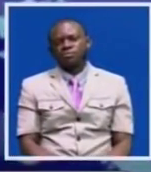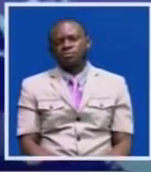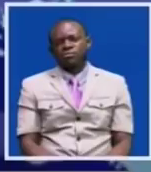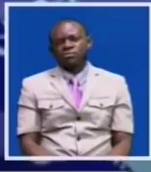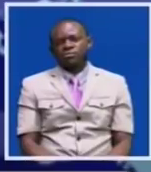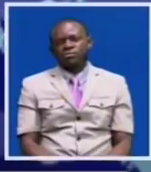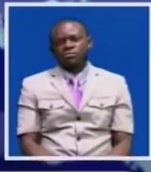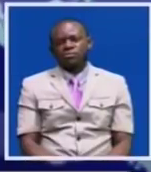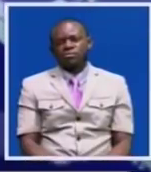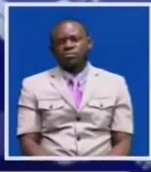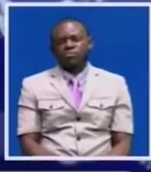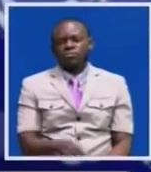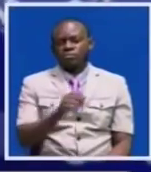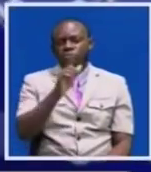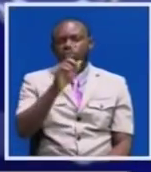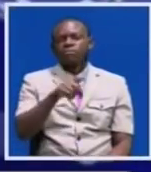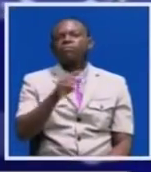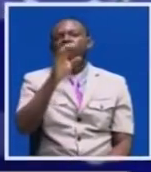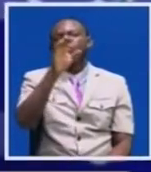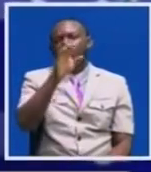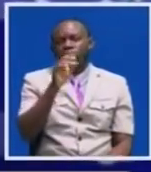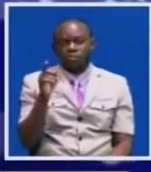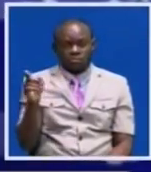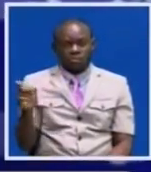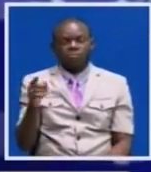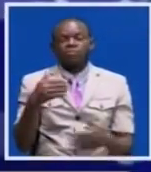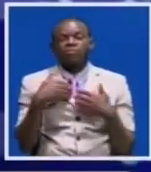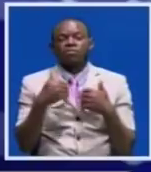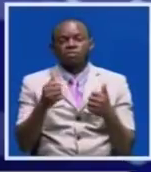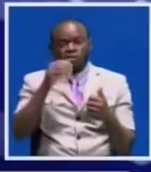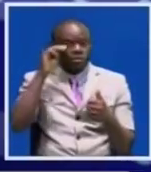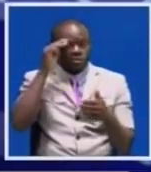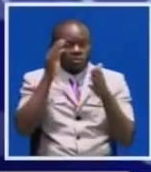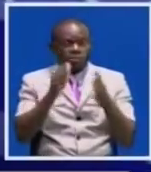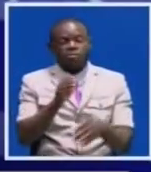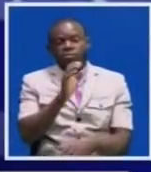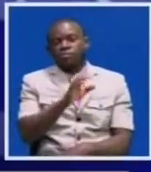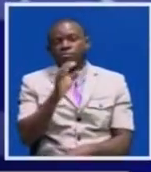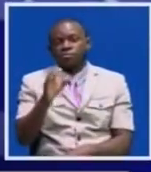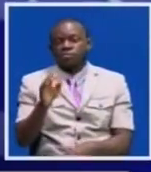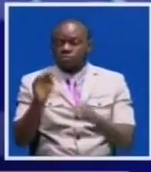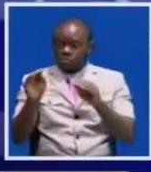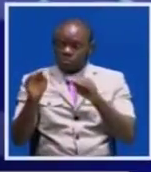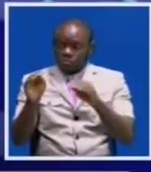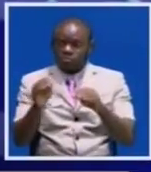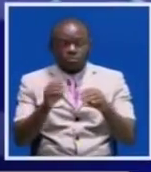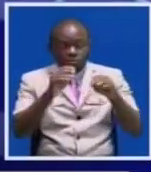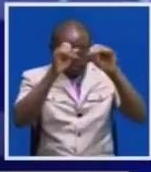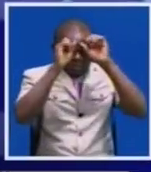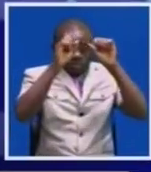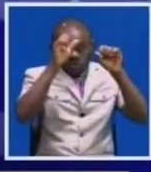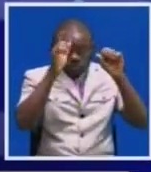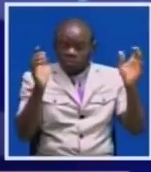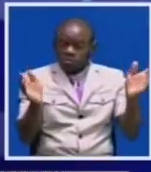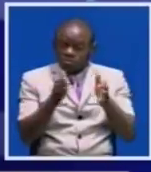In Rapula Province, Health Minister Chitaluchi Lufia called on Zambians to heed President Edgar Lungu's call to remain united as